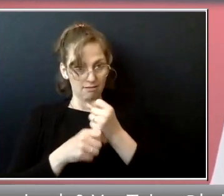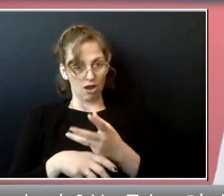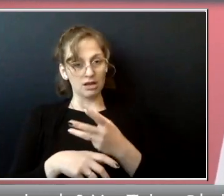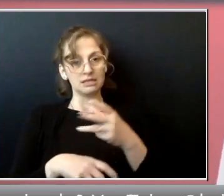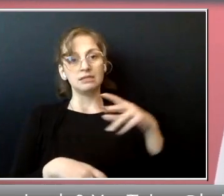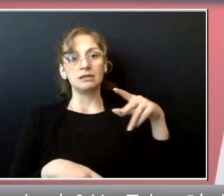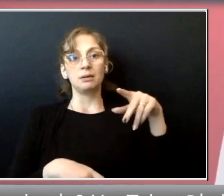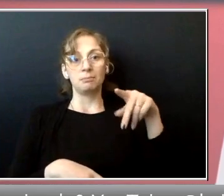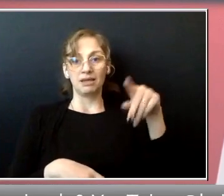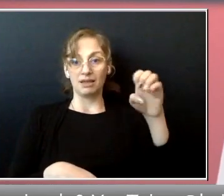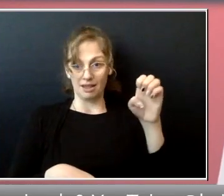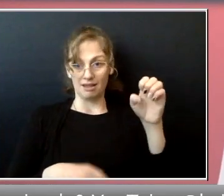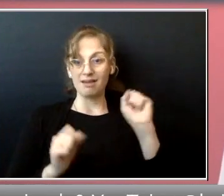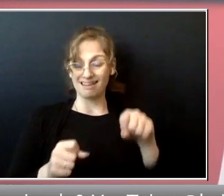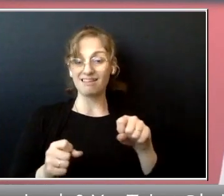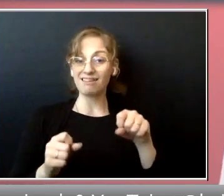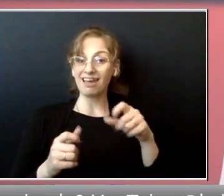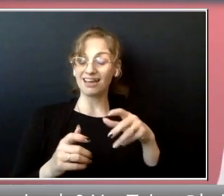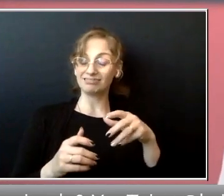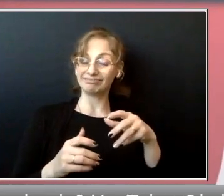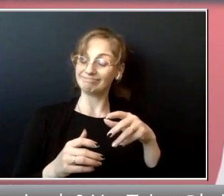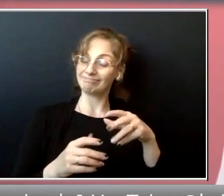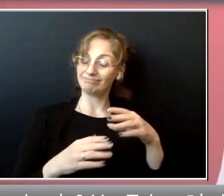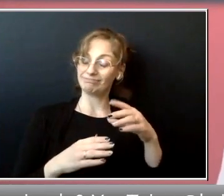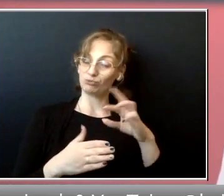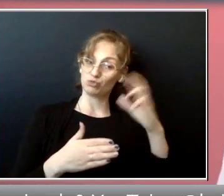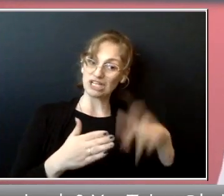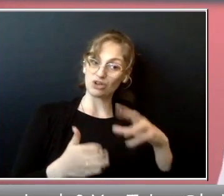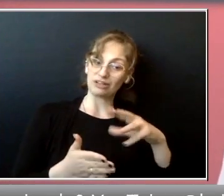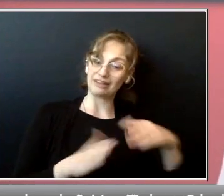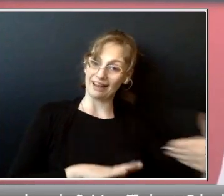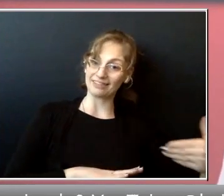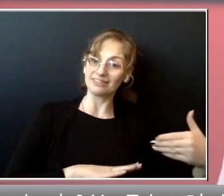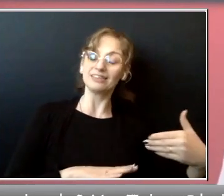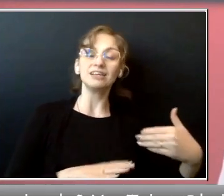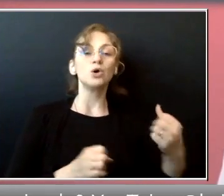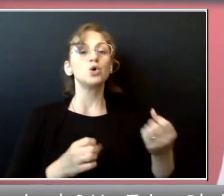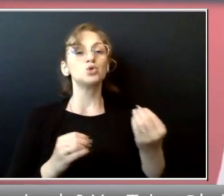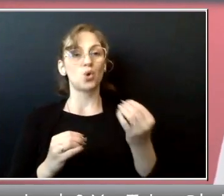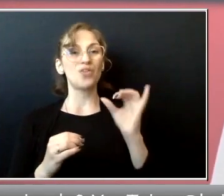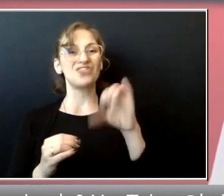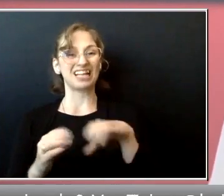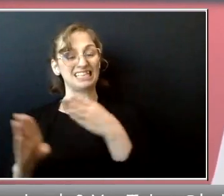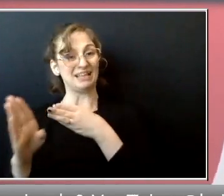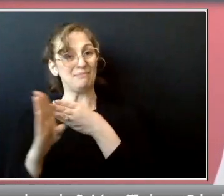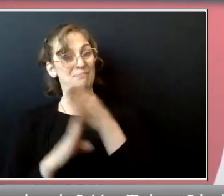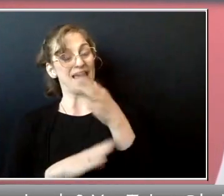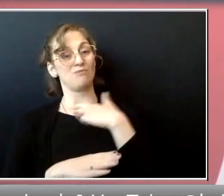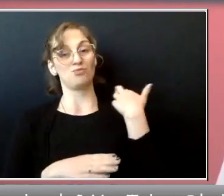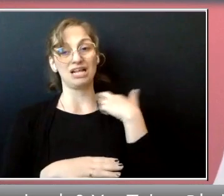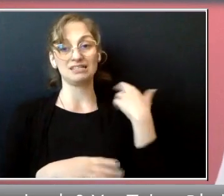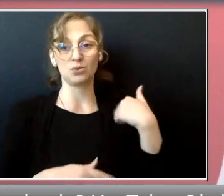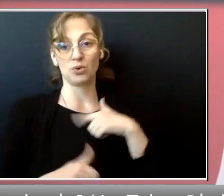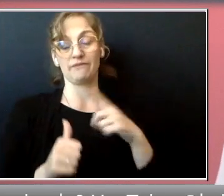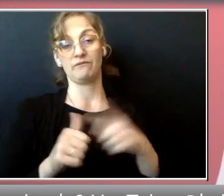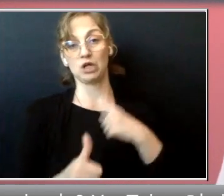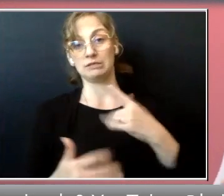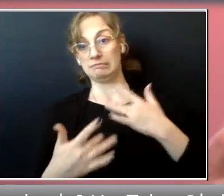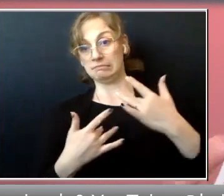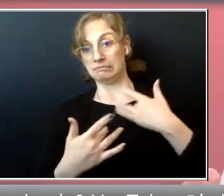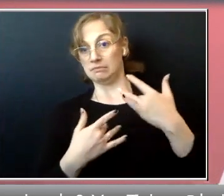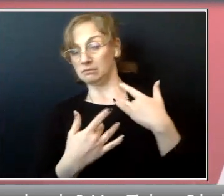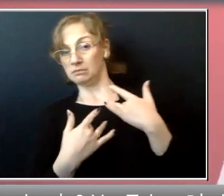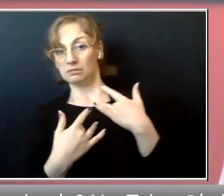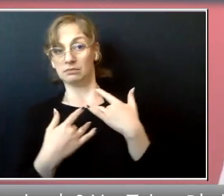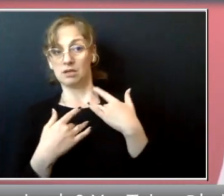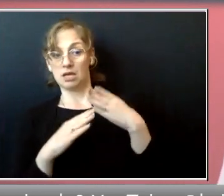So in the primary setting, when that stuff is fresh, that's the main risk that we're concerned about. Following that, when it becomes old, is